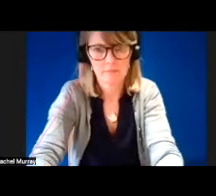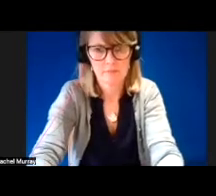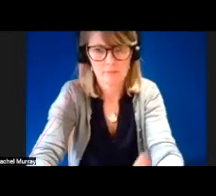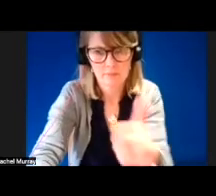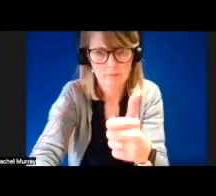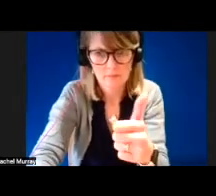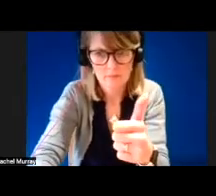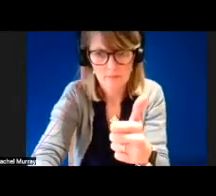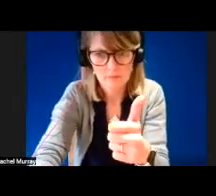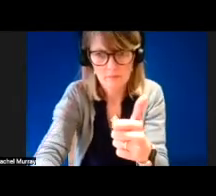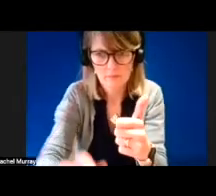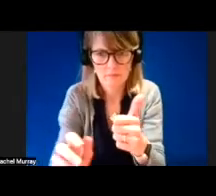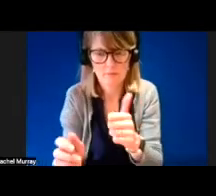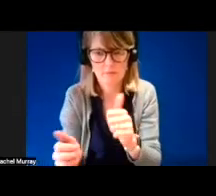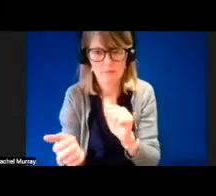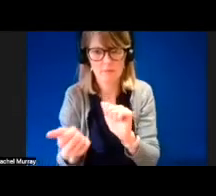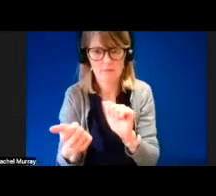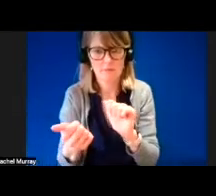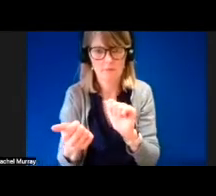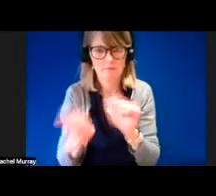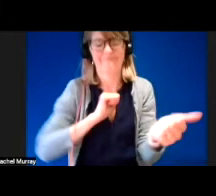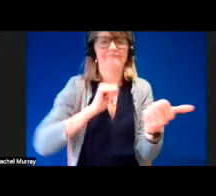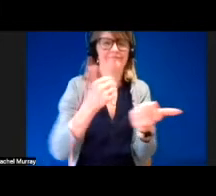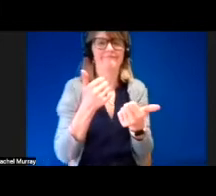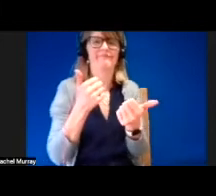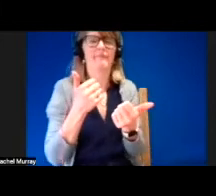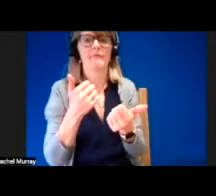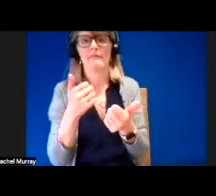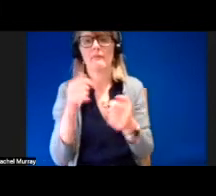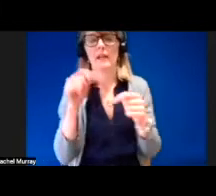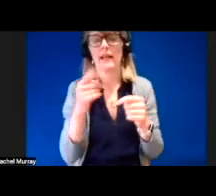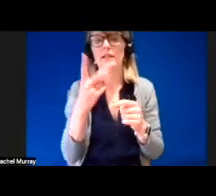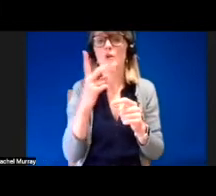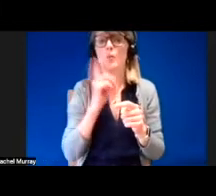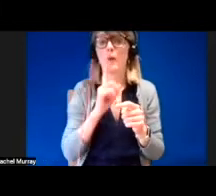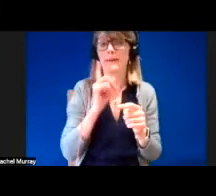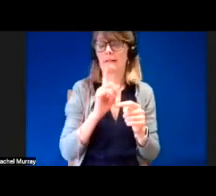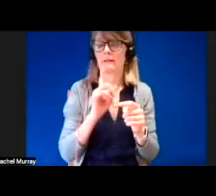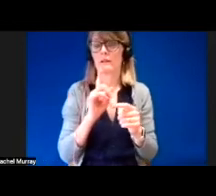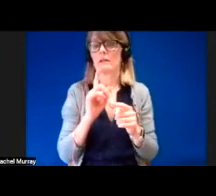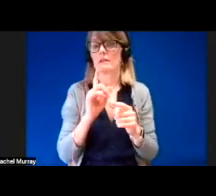two women who simply want to be the person they've been created to be.